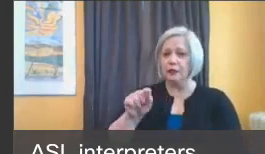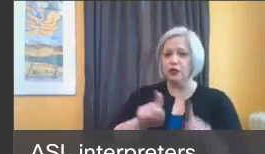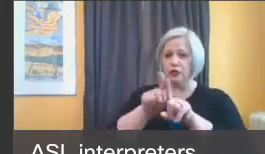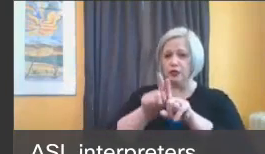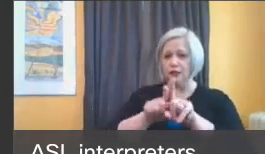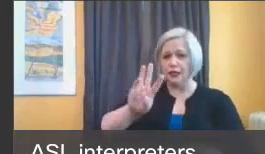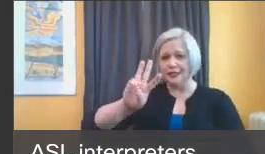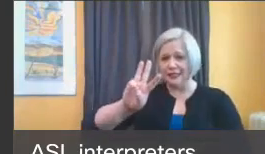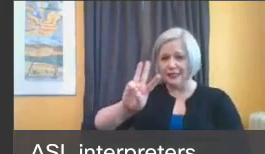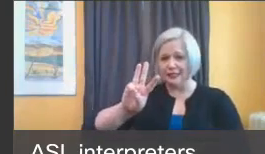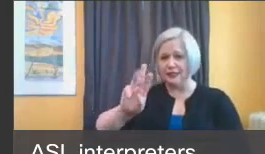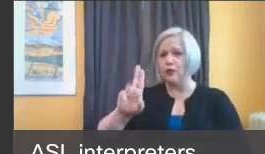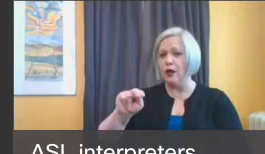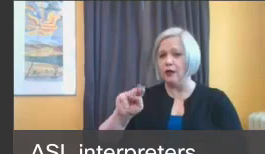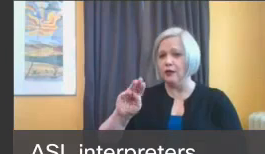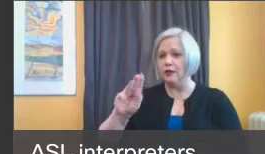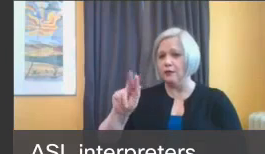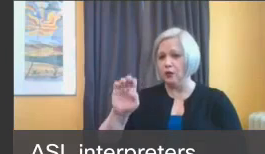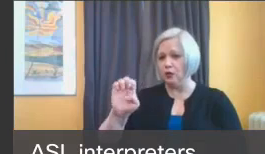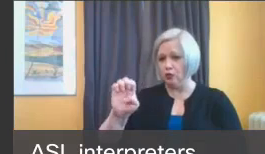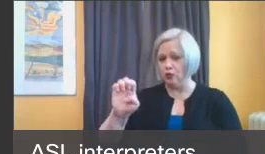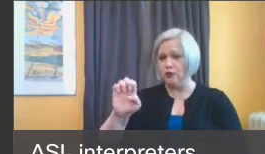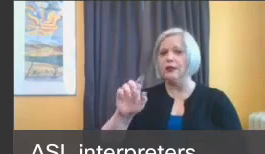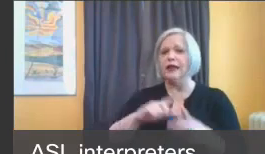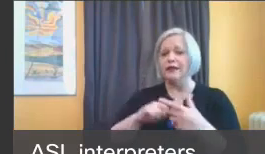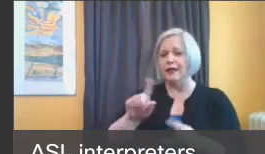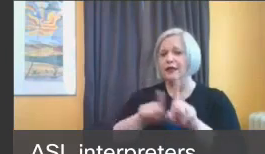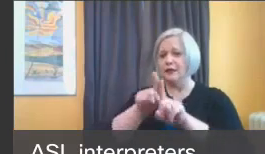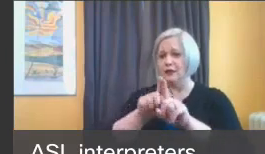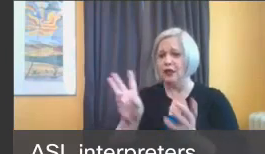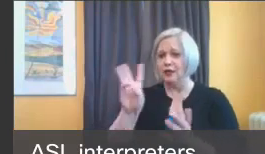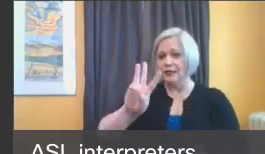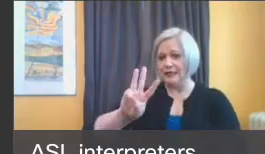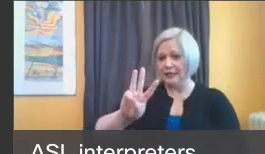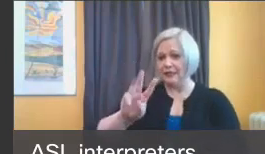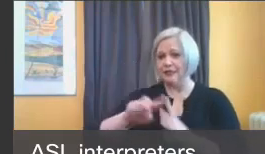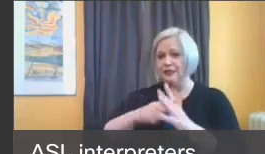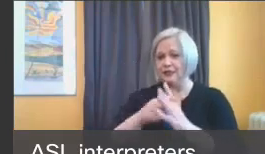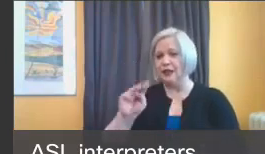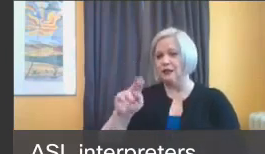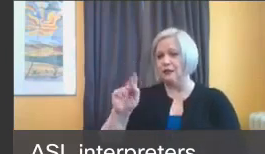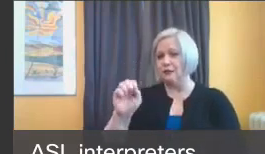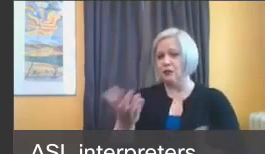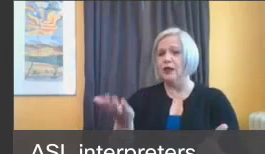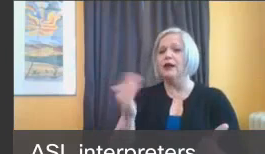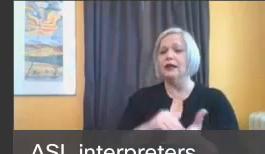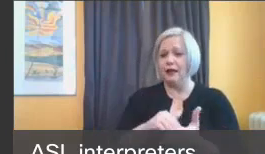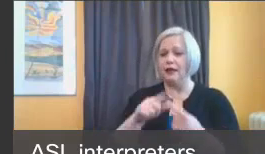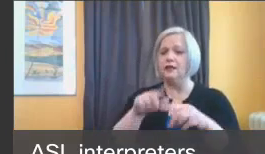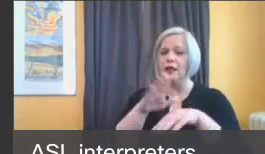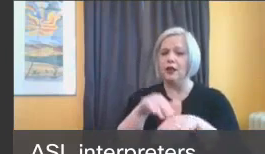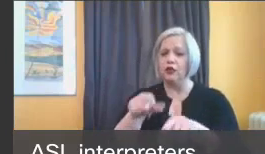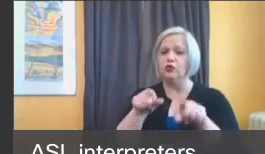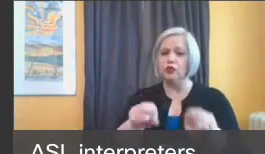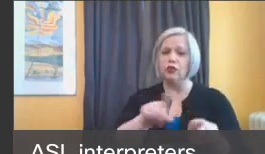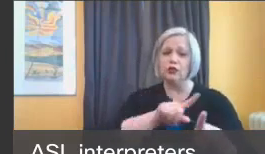six to unmute yourself and star six to place yourself back on mute until I call on you during the question and